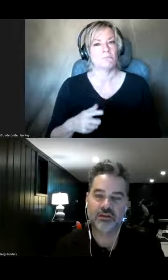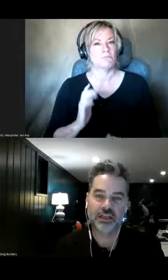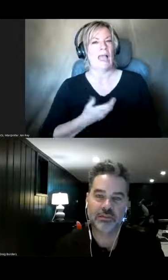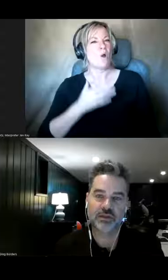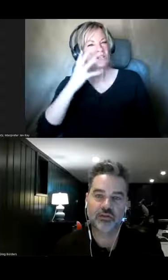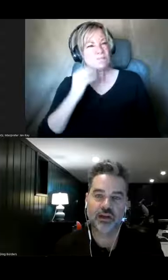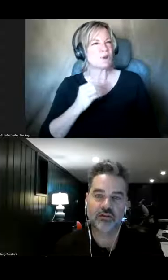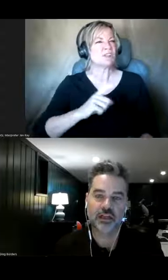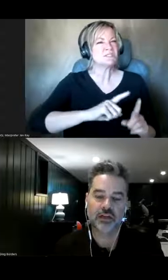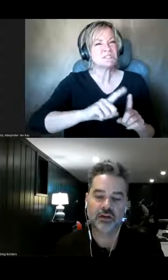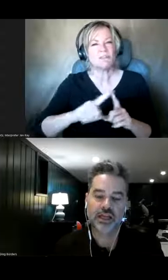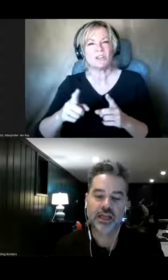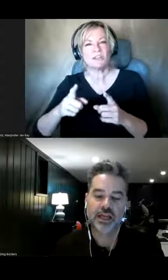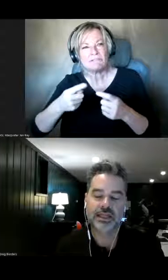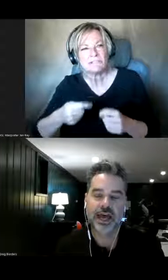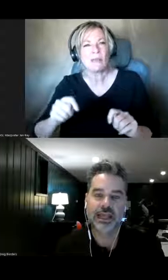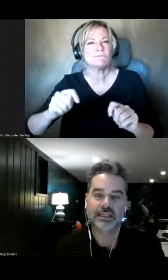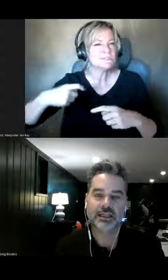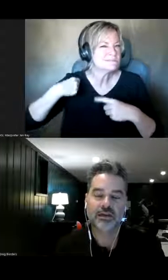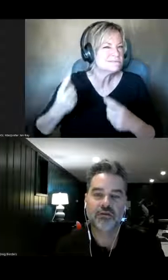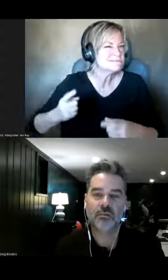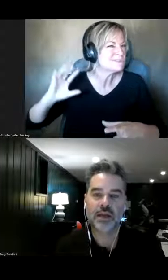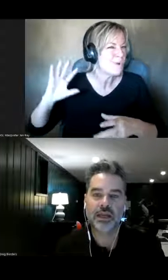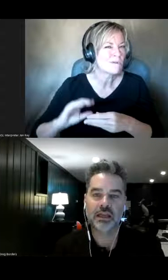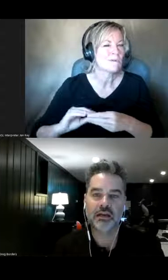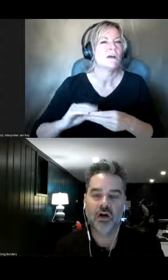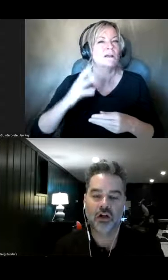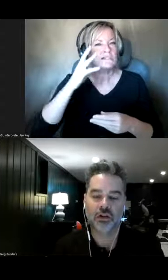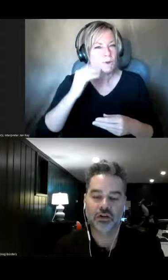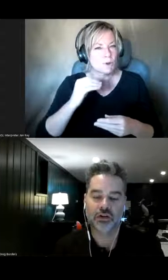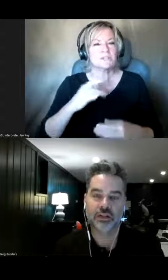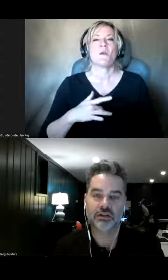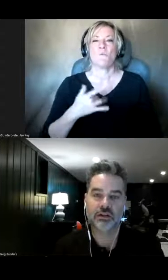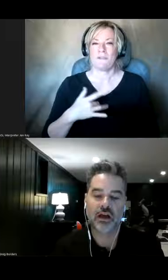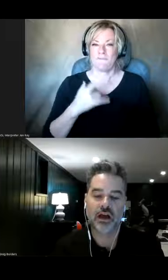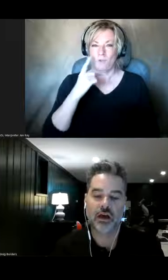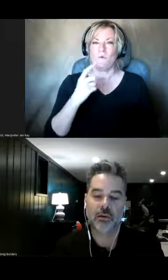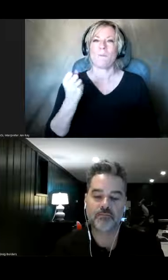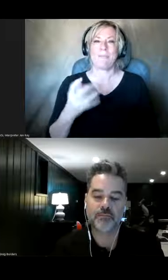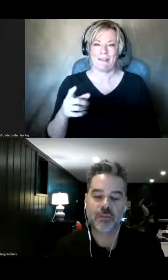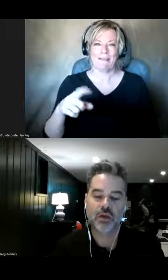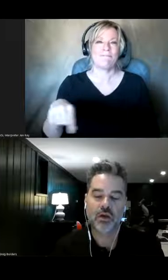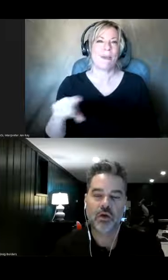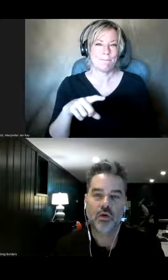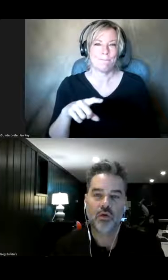and all the different attempts that we've had over the years, that for many callers,